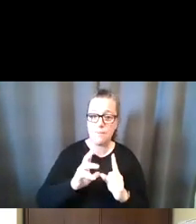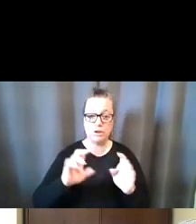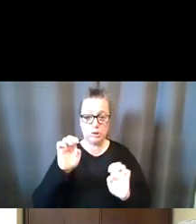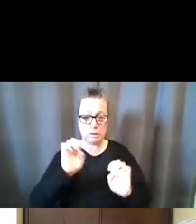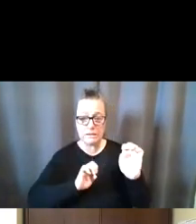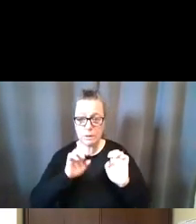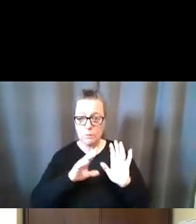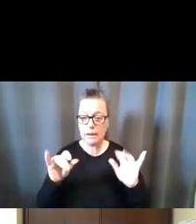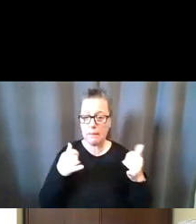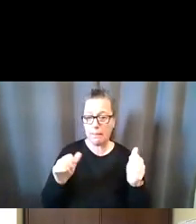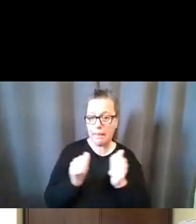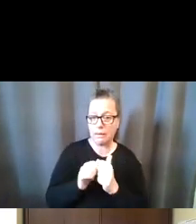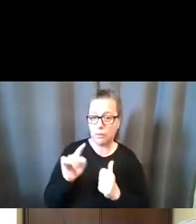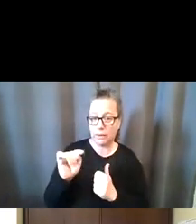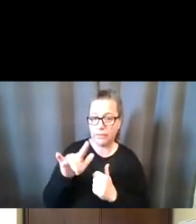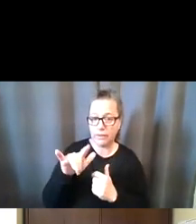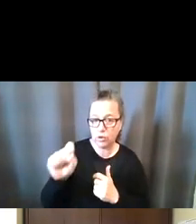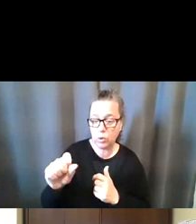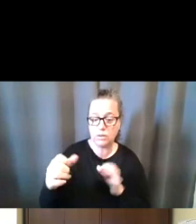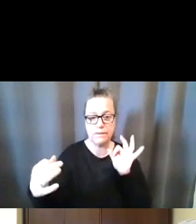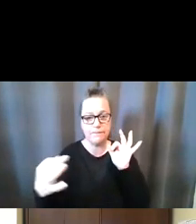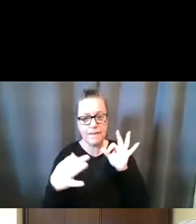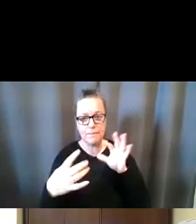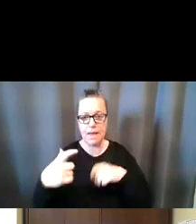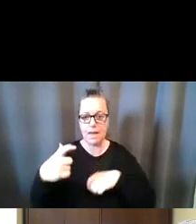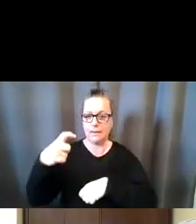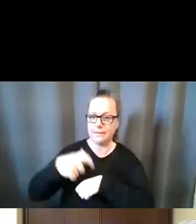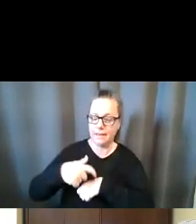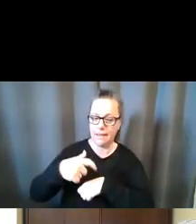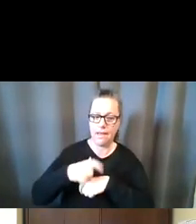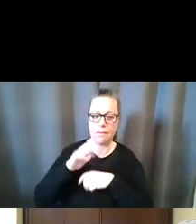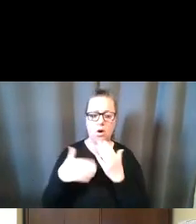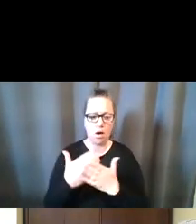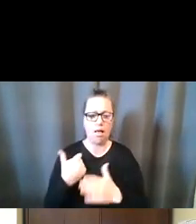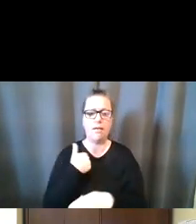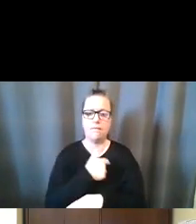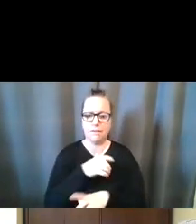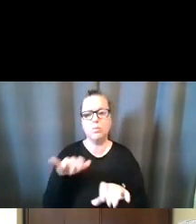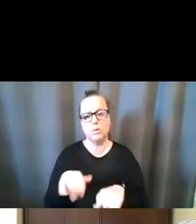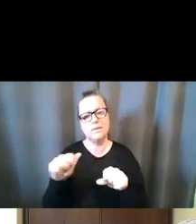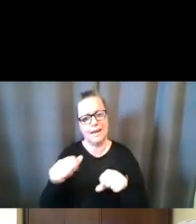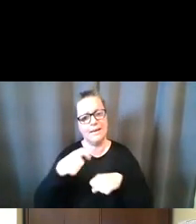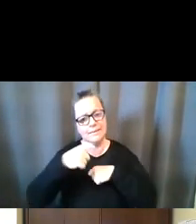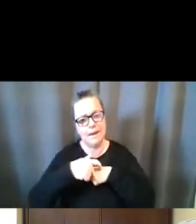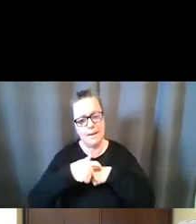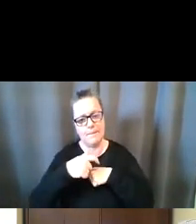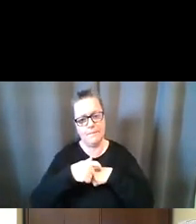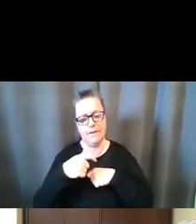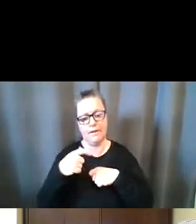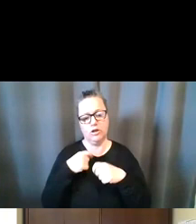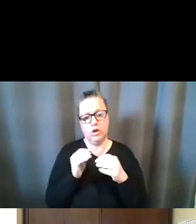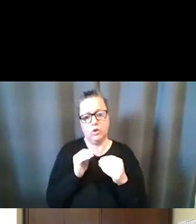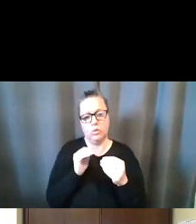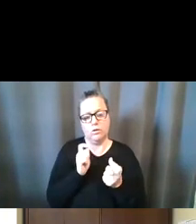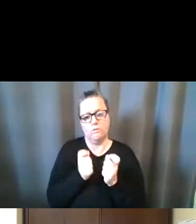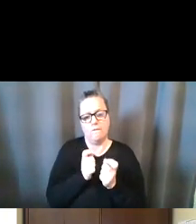play with those tools, feedback, time, all of us will take time to refine the